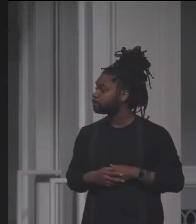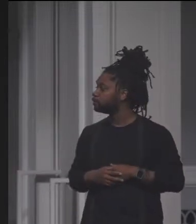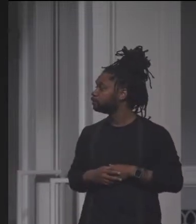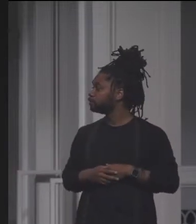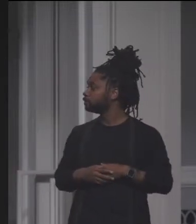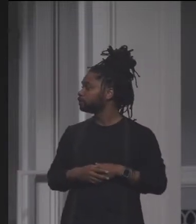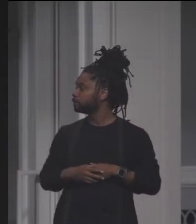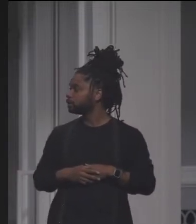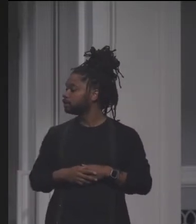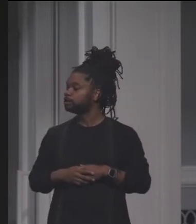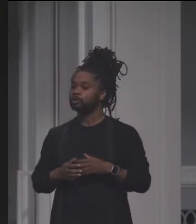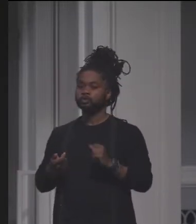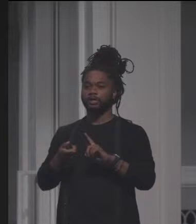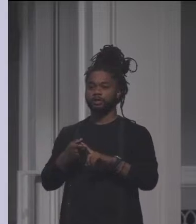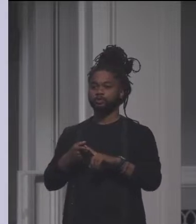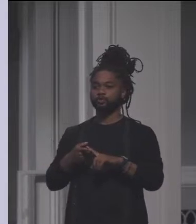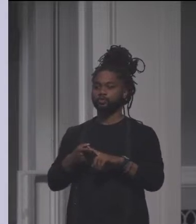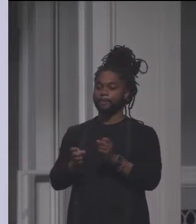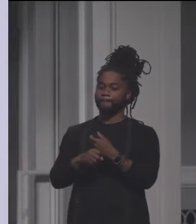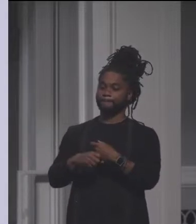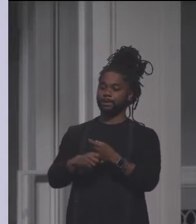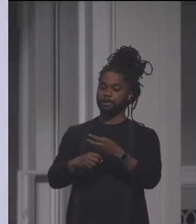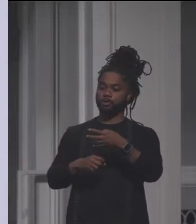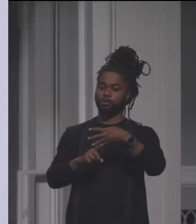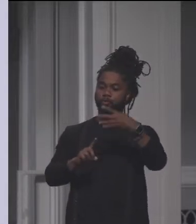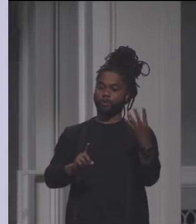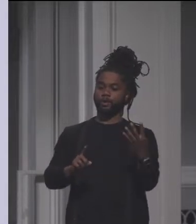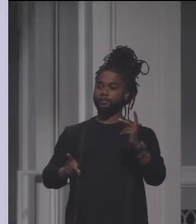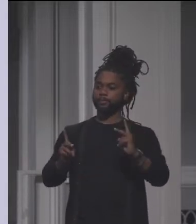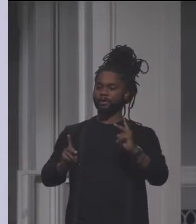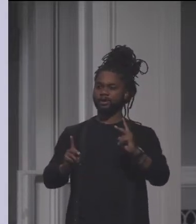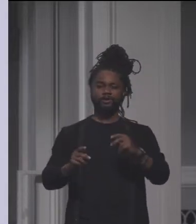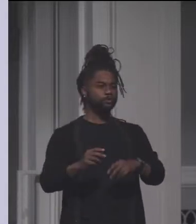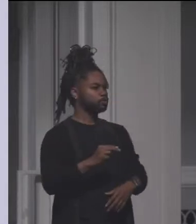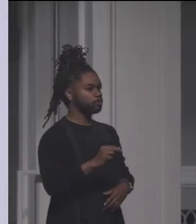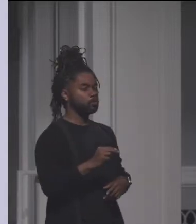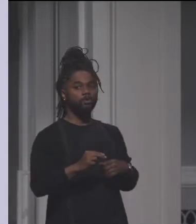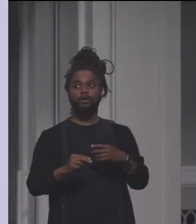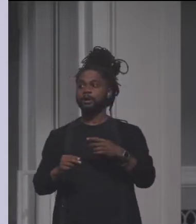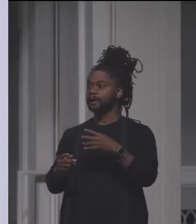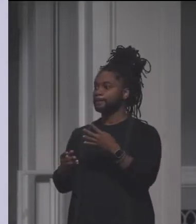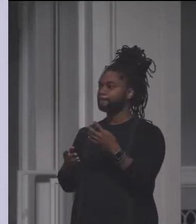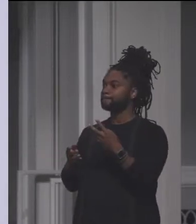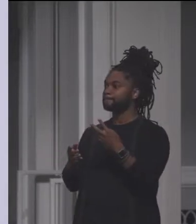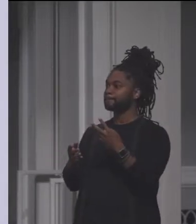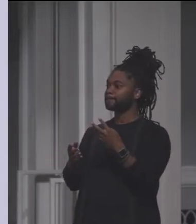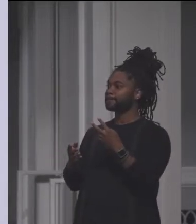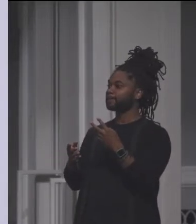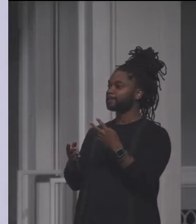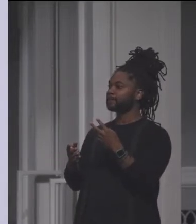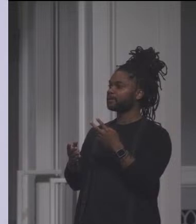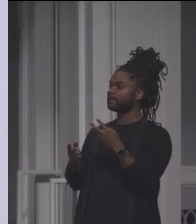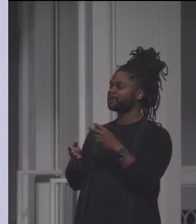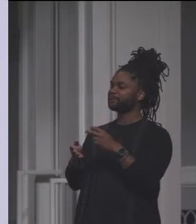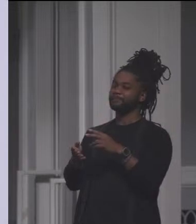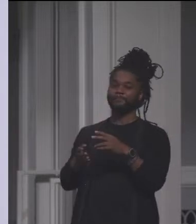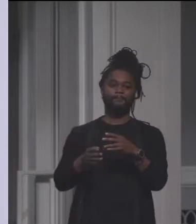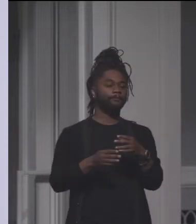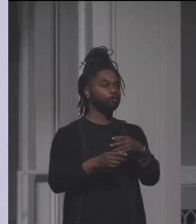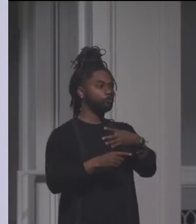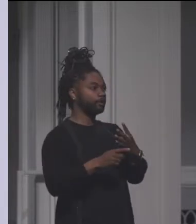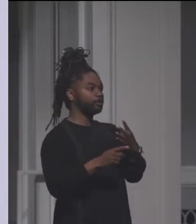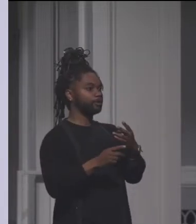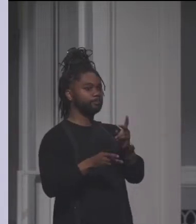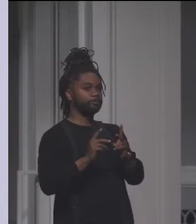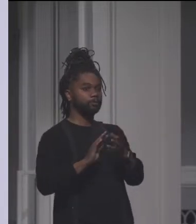But by normalizing, are you mainstreaming and making the queer heterosexual in a sense, right? Because it's all the